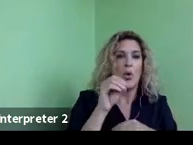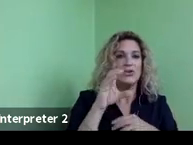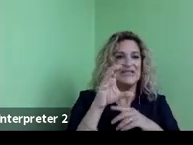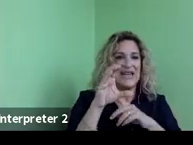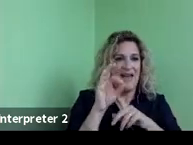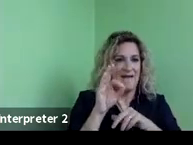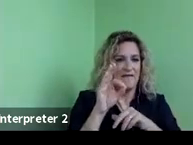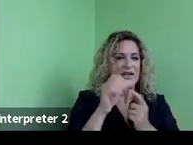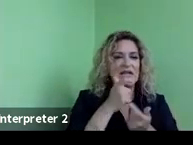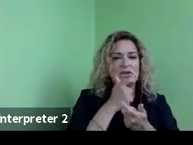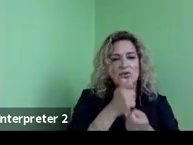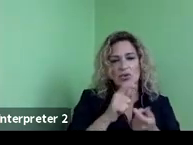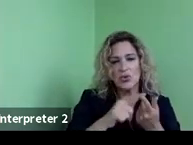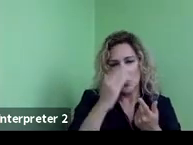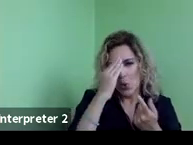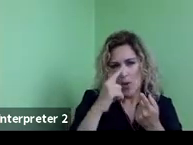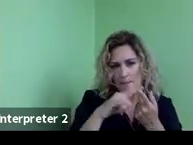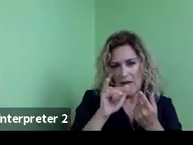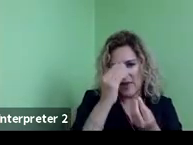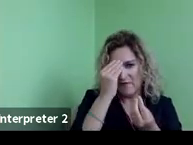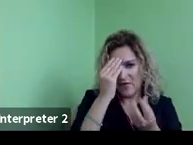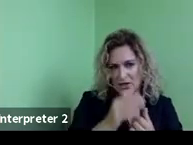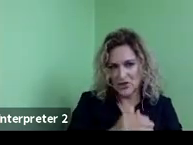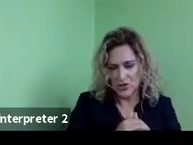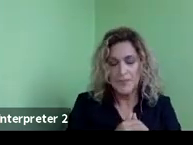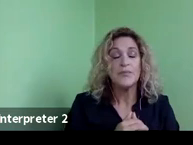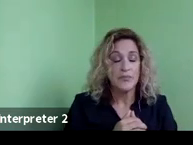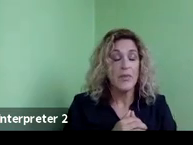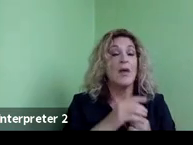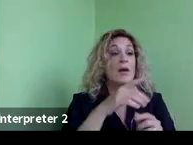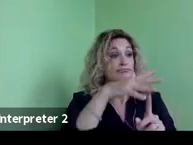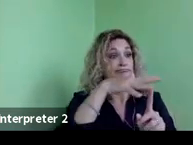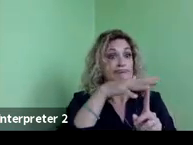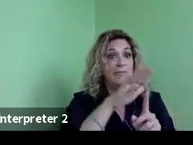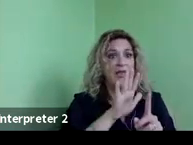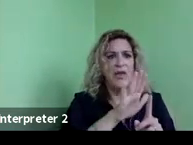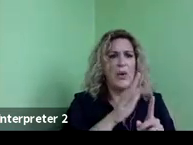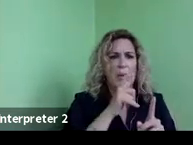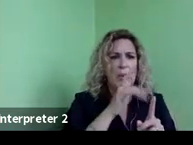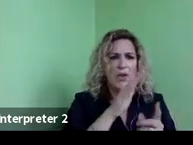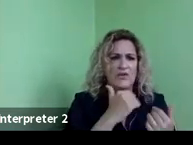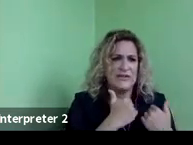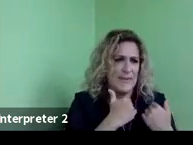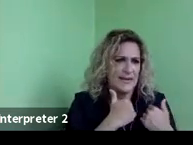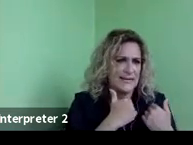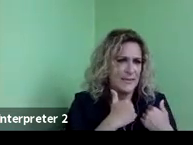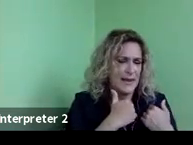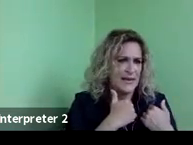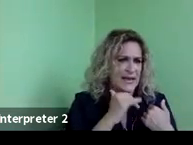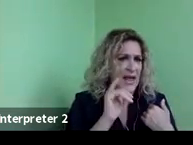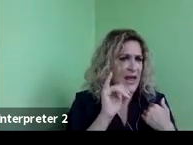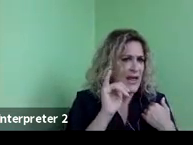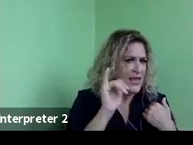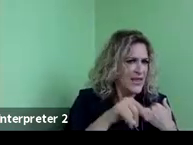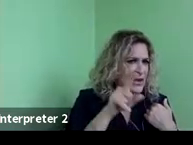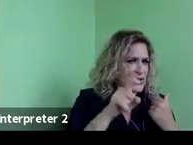Are you having issues around districts determining who the district of fiscal responsibility is? So that is something